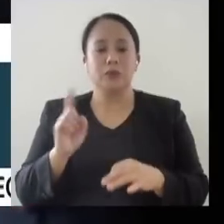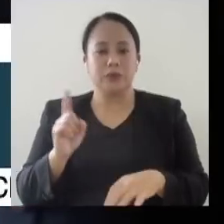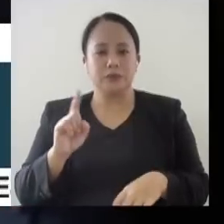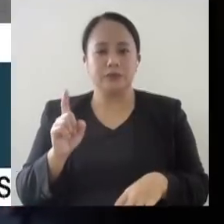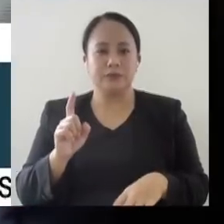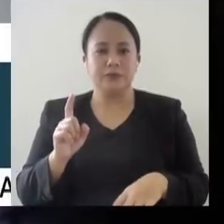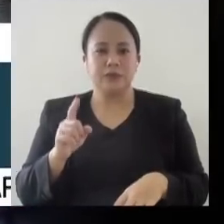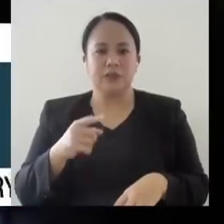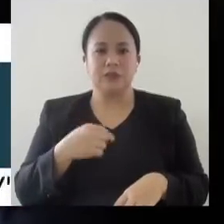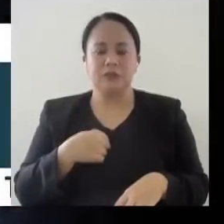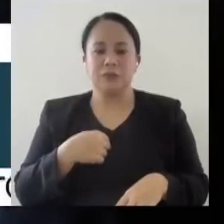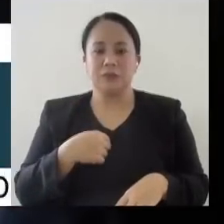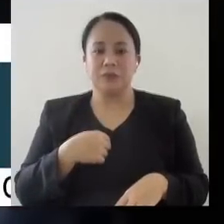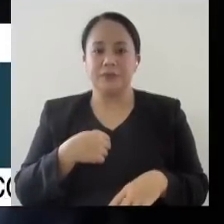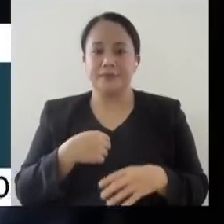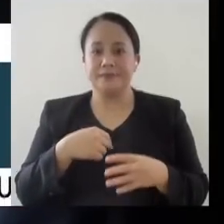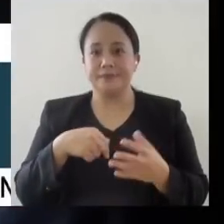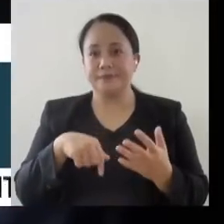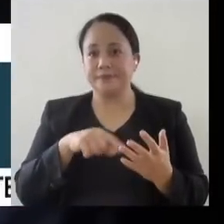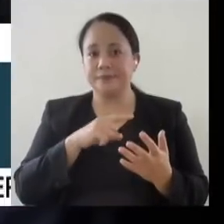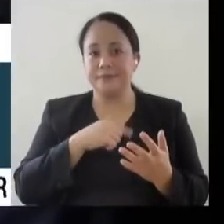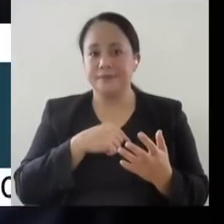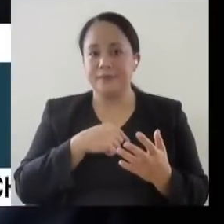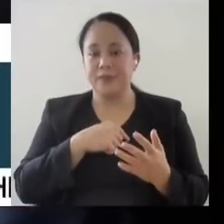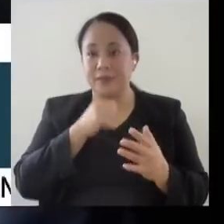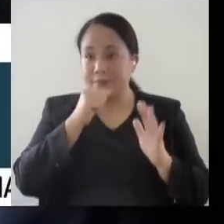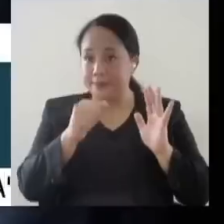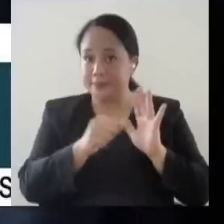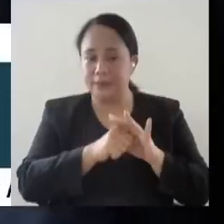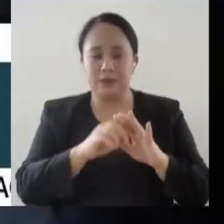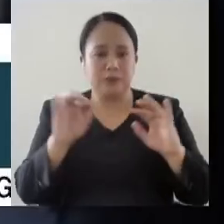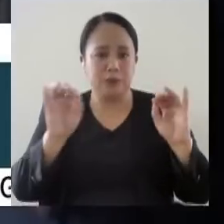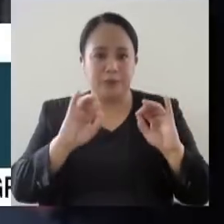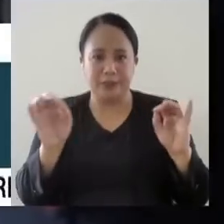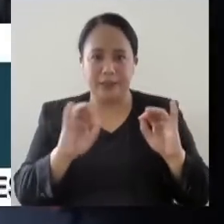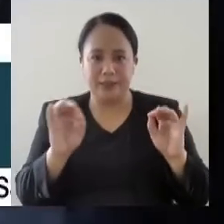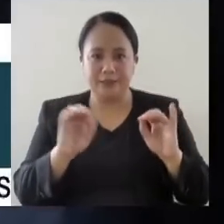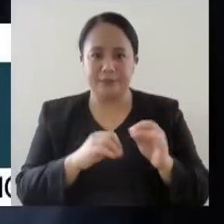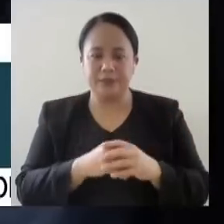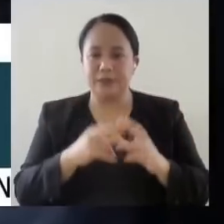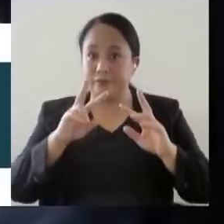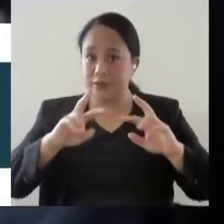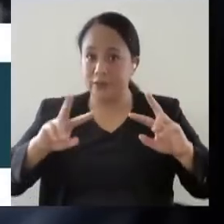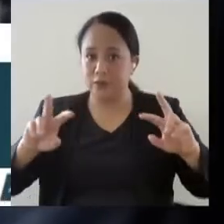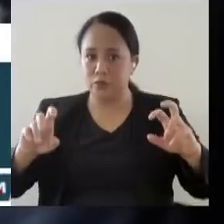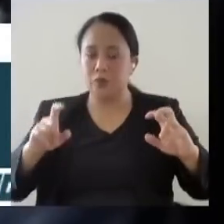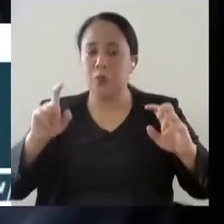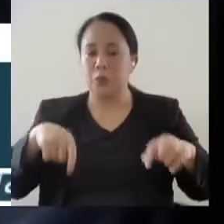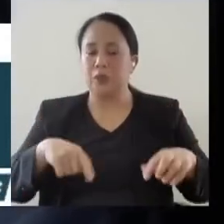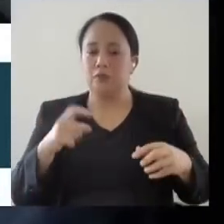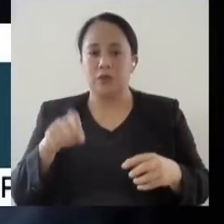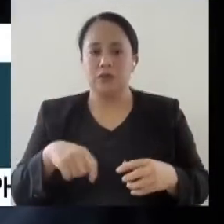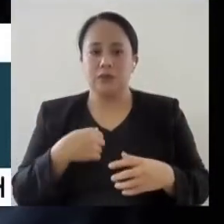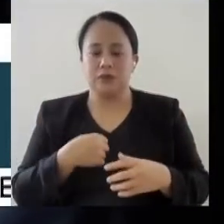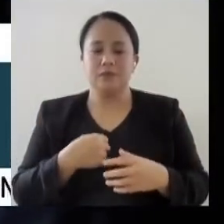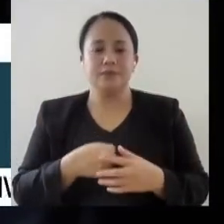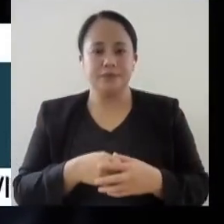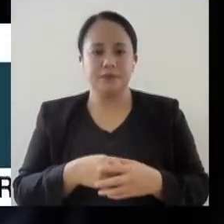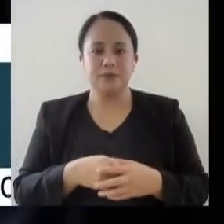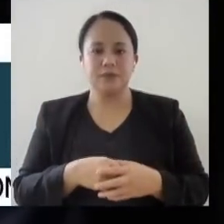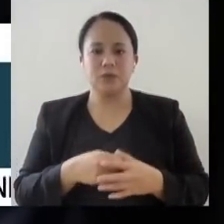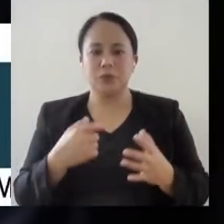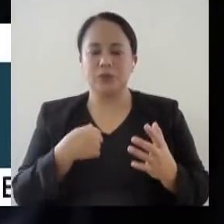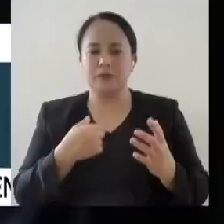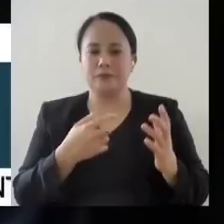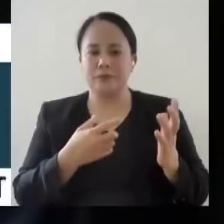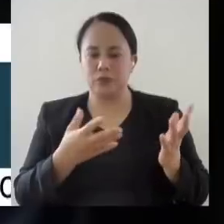wala tayong itatago dyan when it comes to the conduct of the investigation. We will be exerting all our